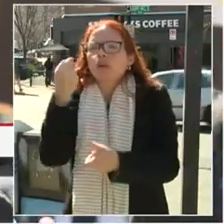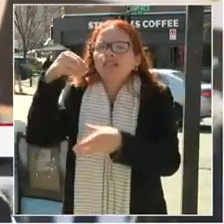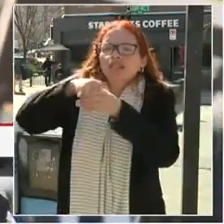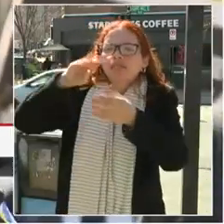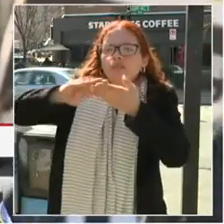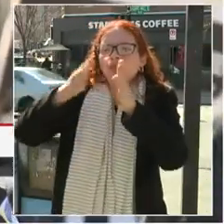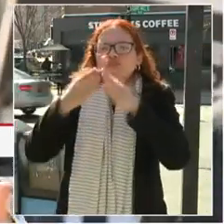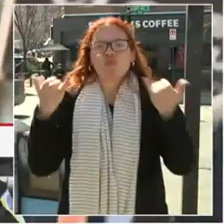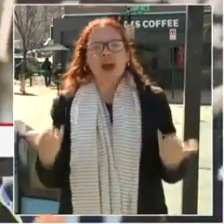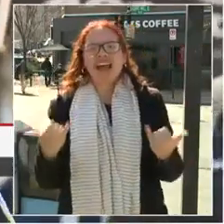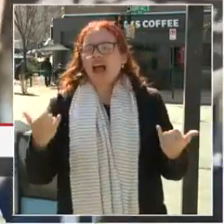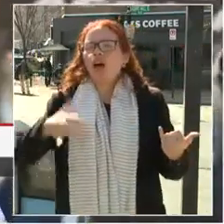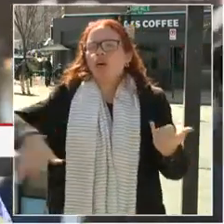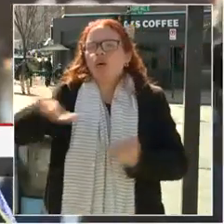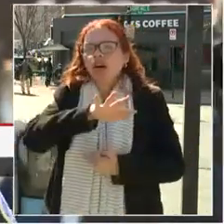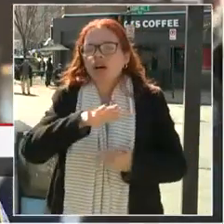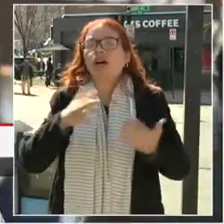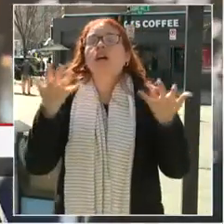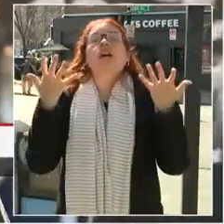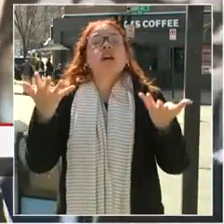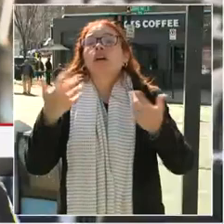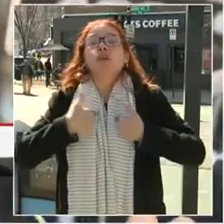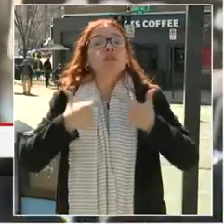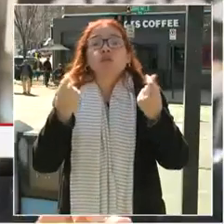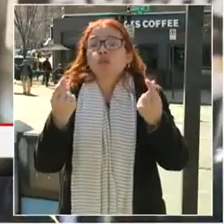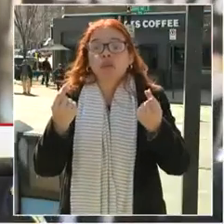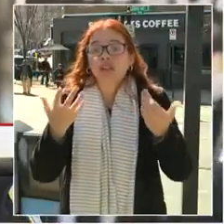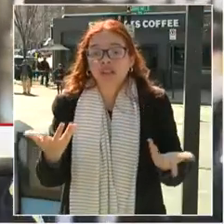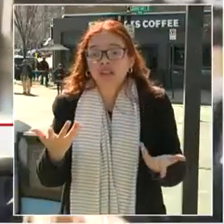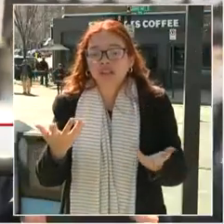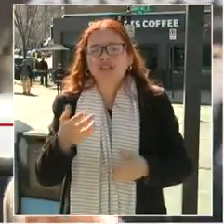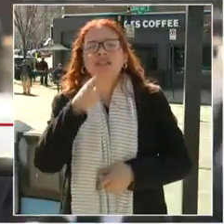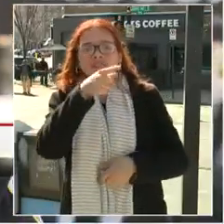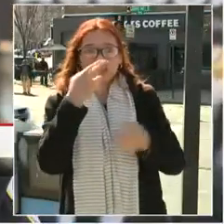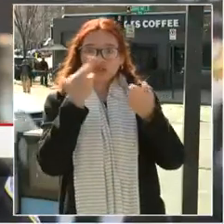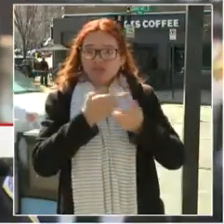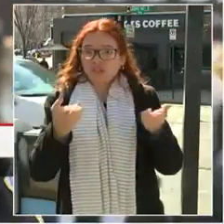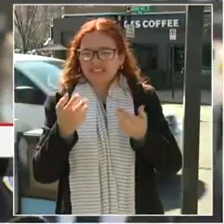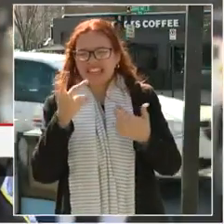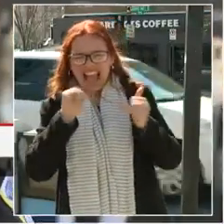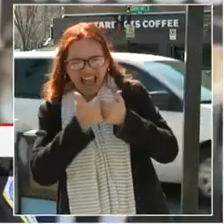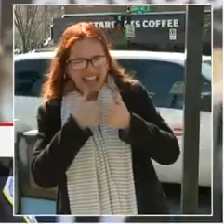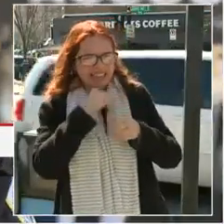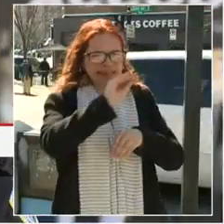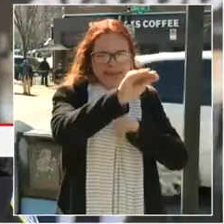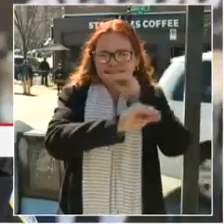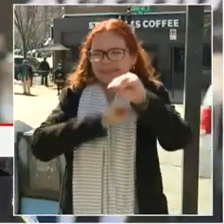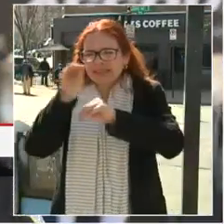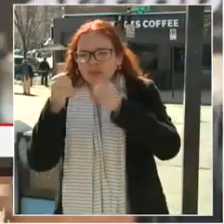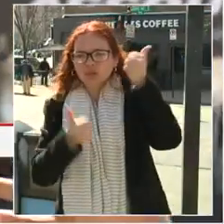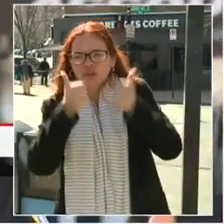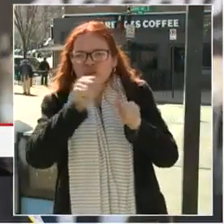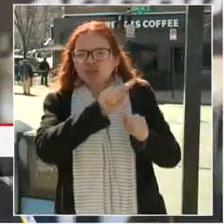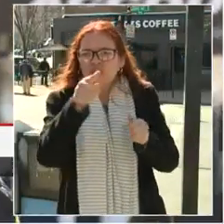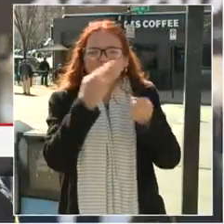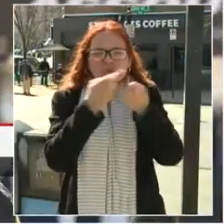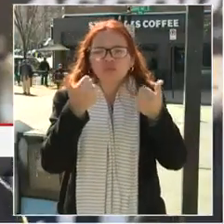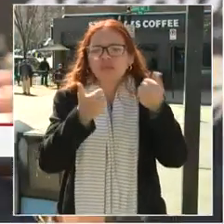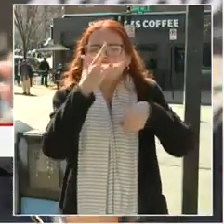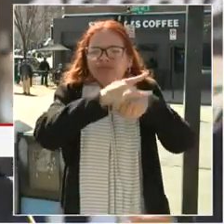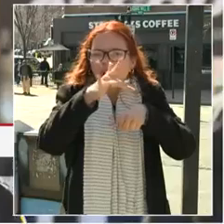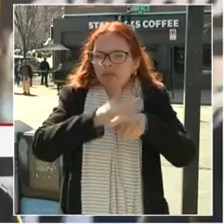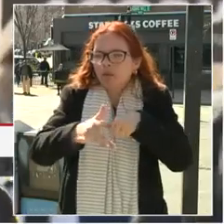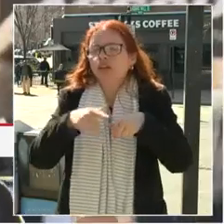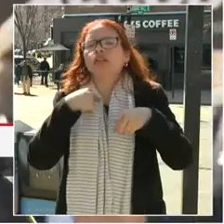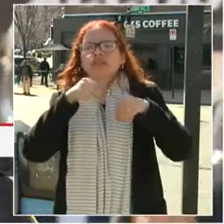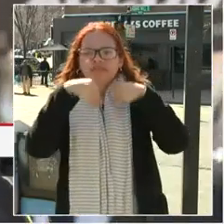right now, what I'm doing is moving resources around as best I can with the resources that I have to give communities